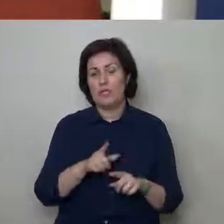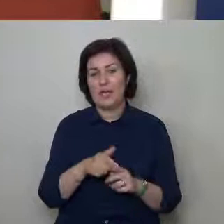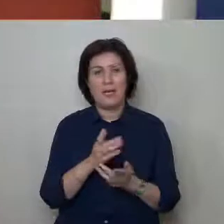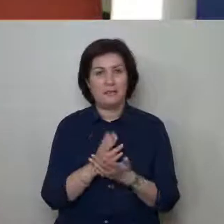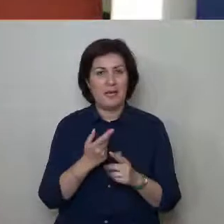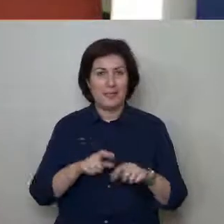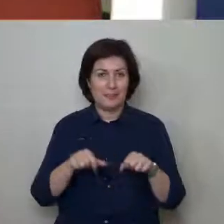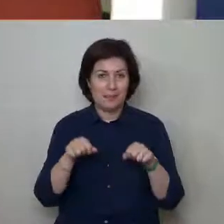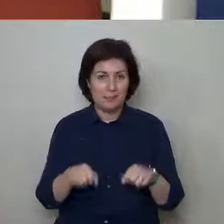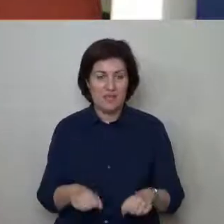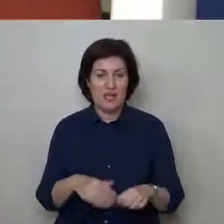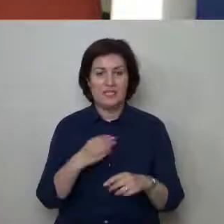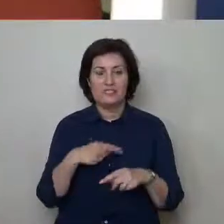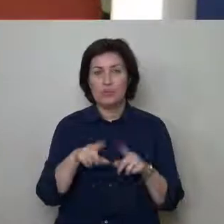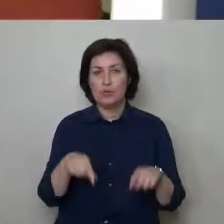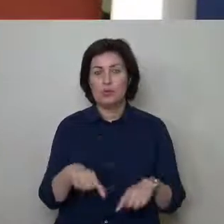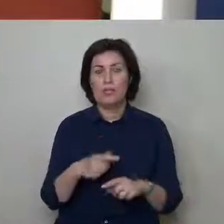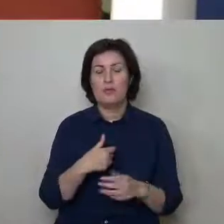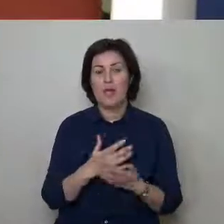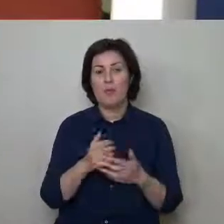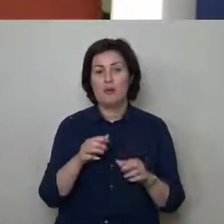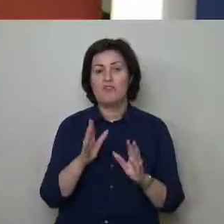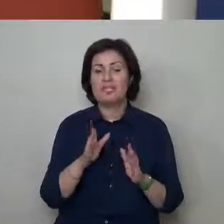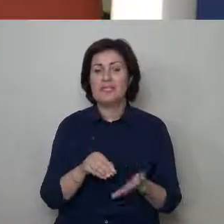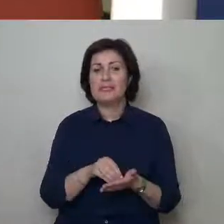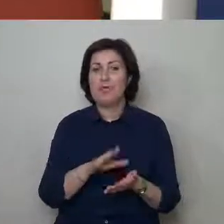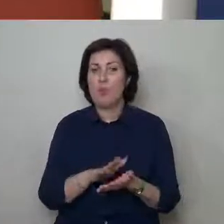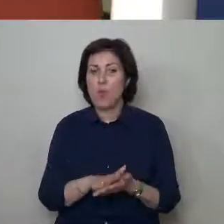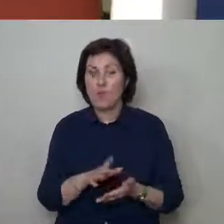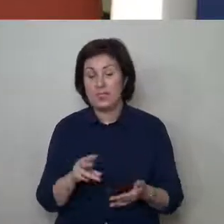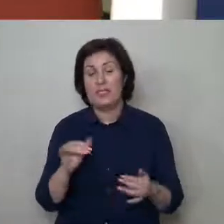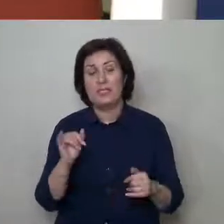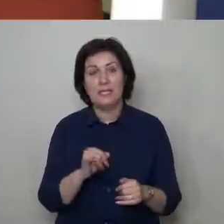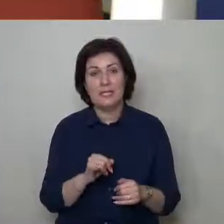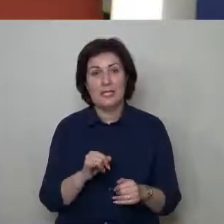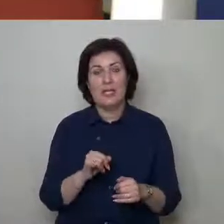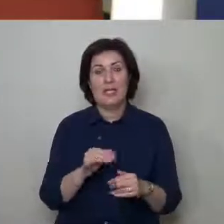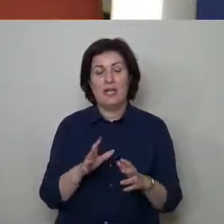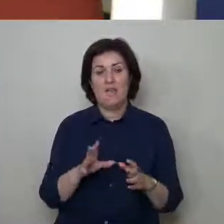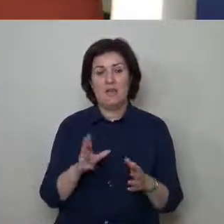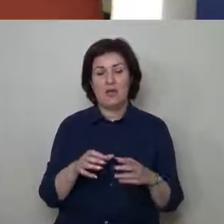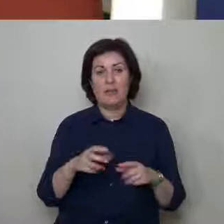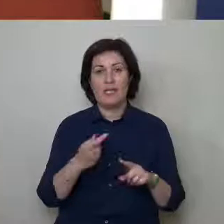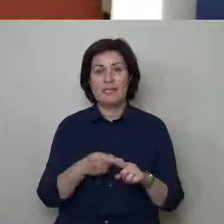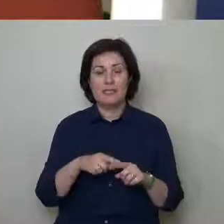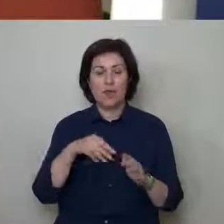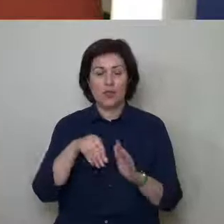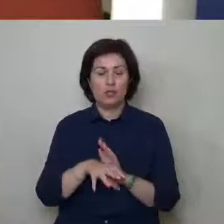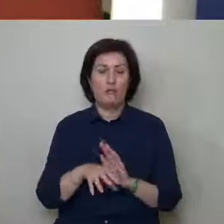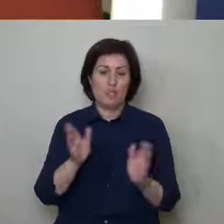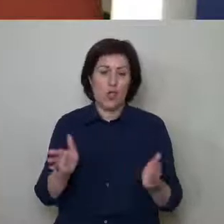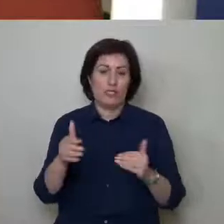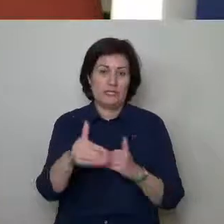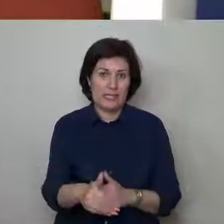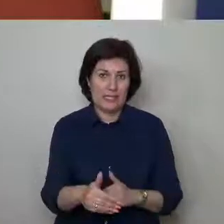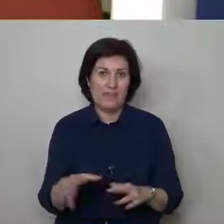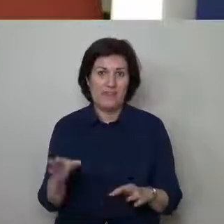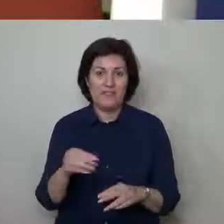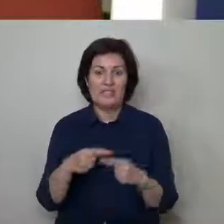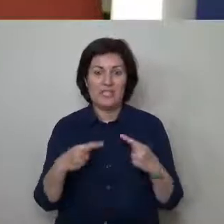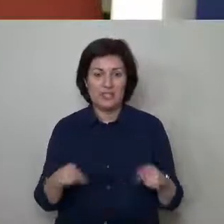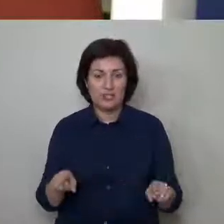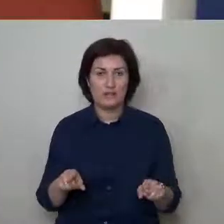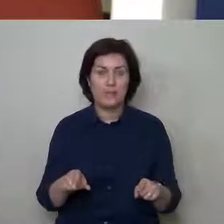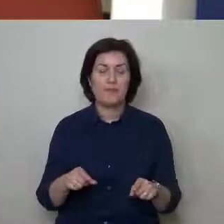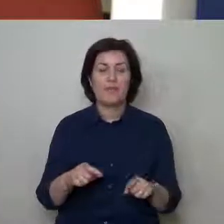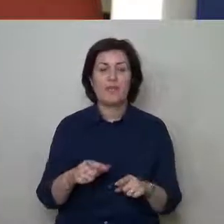do it. In other words, the only thing we can do with our own ballot, we can fill it in and put it